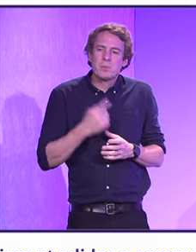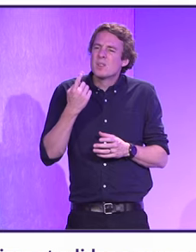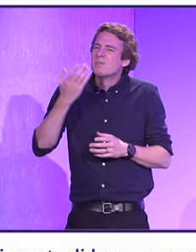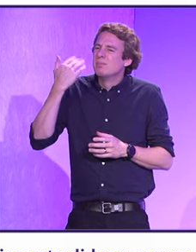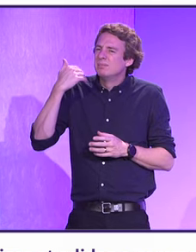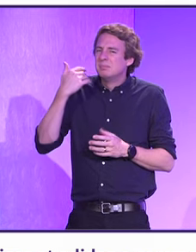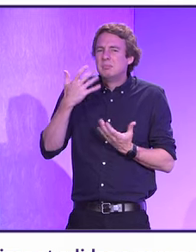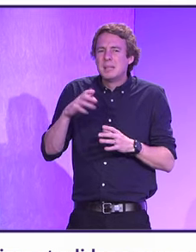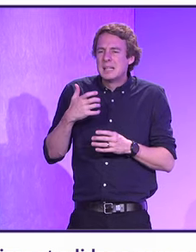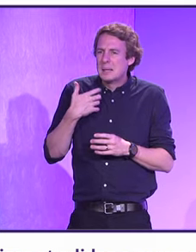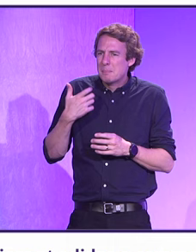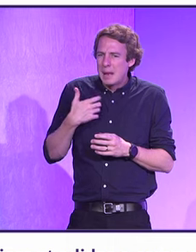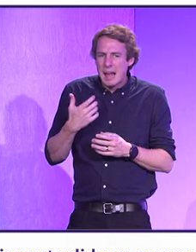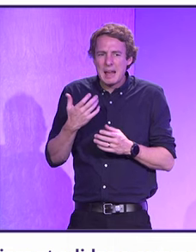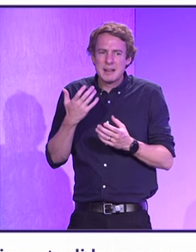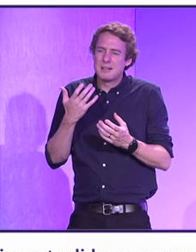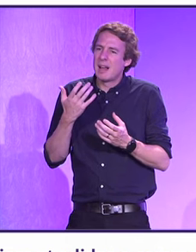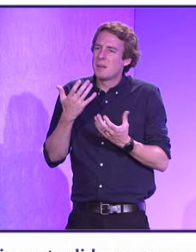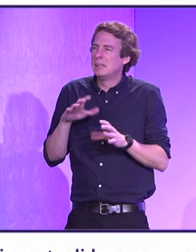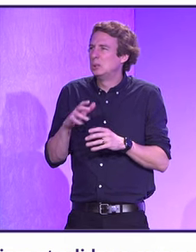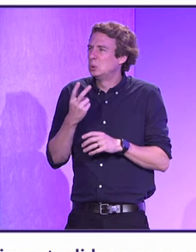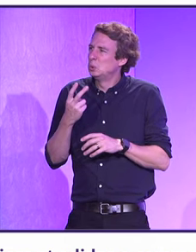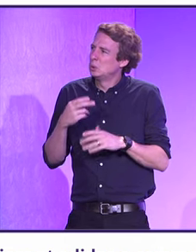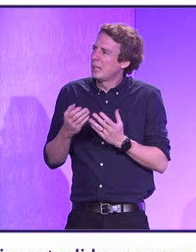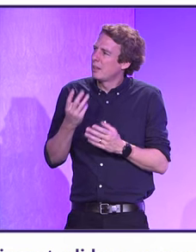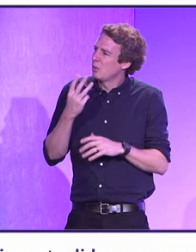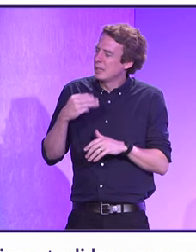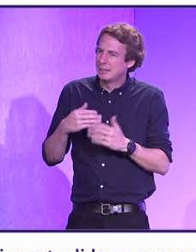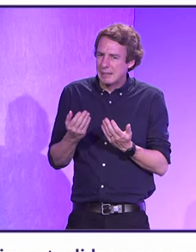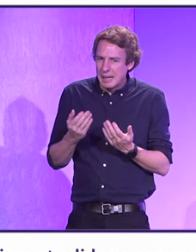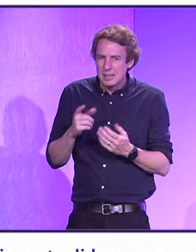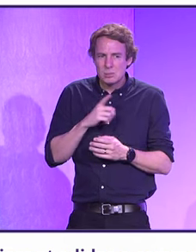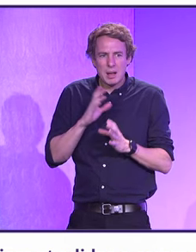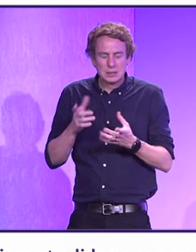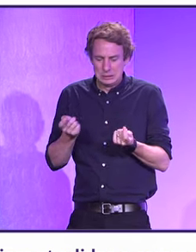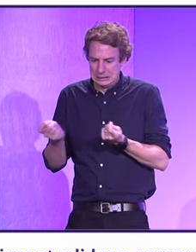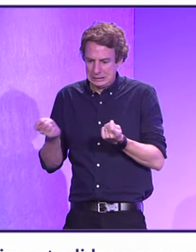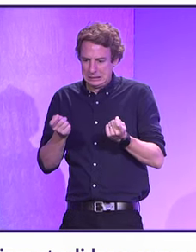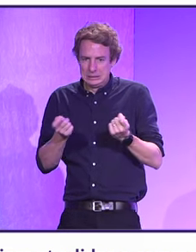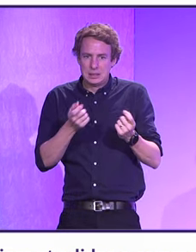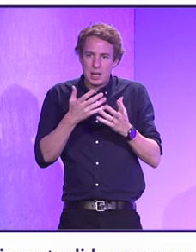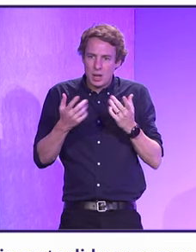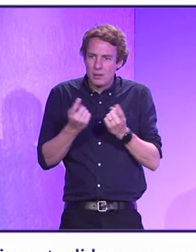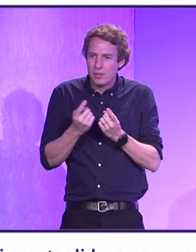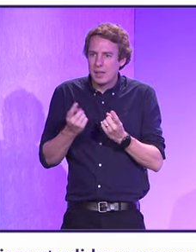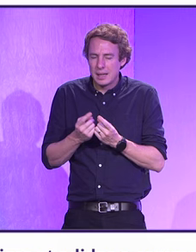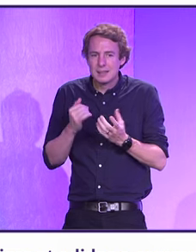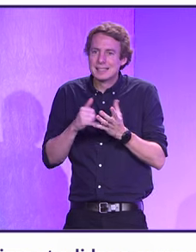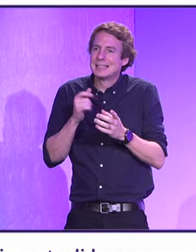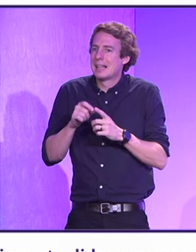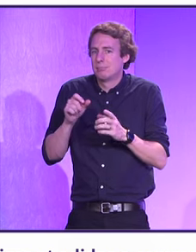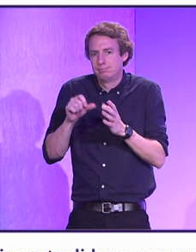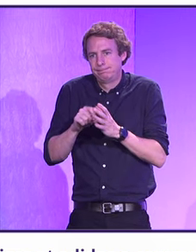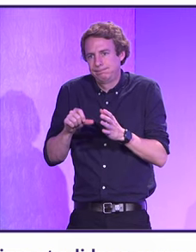had one campaign that we had to last until like 3 days because we had to throttle a lot until we sell the whole